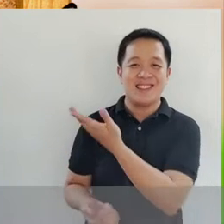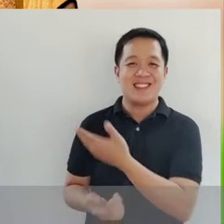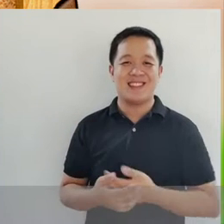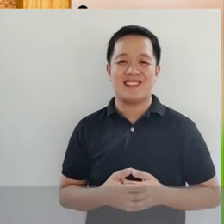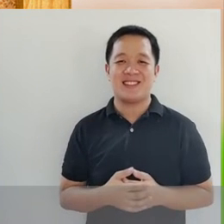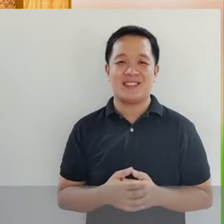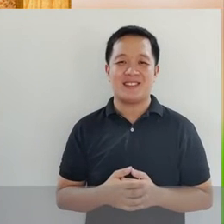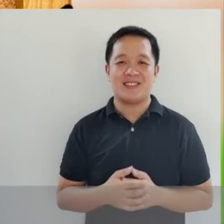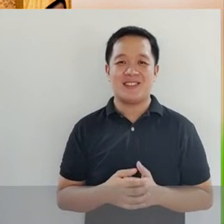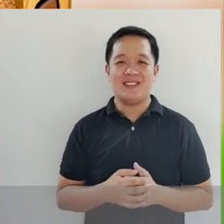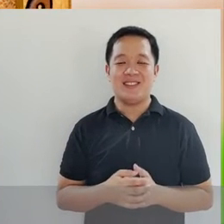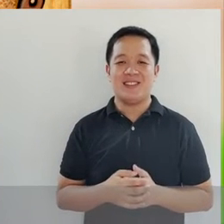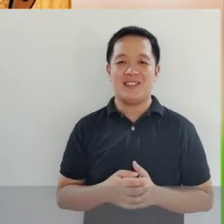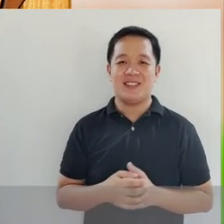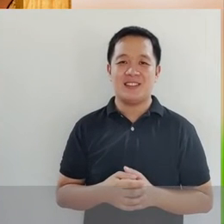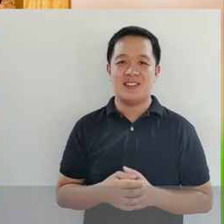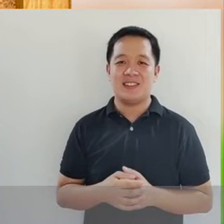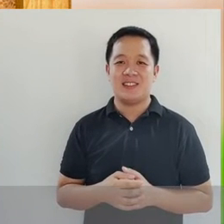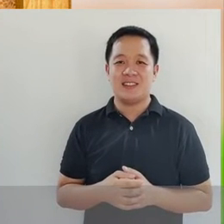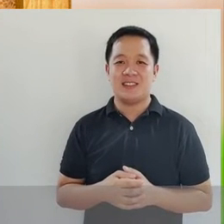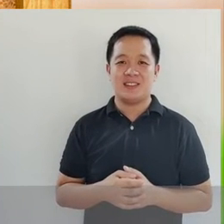This is a brush.